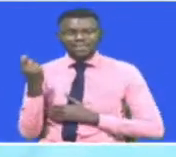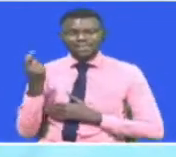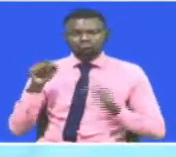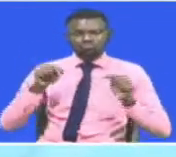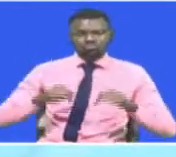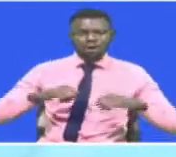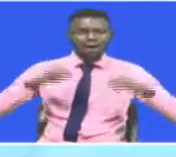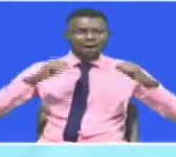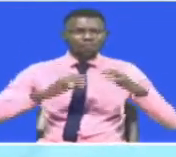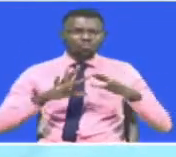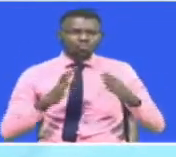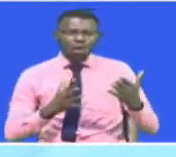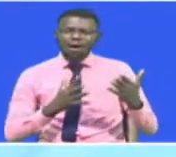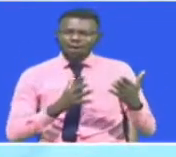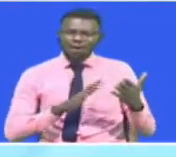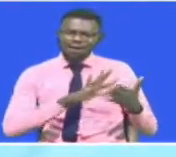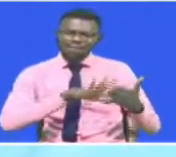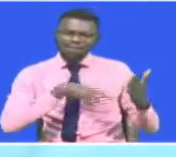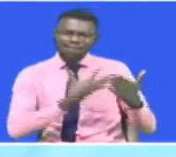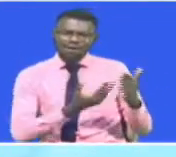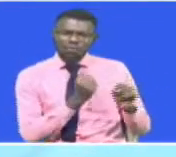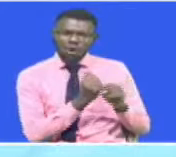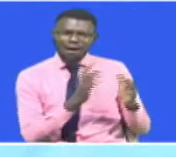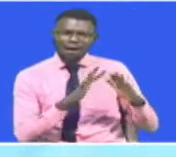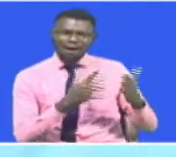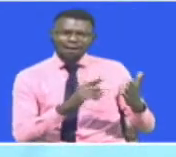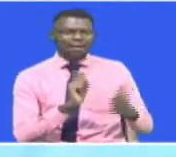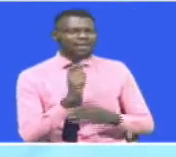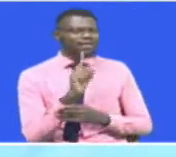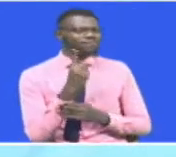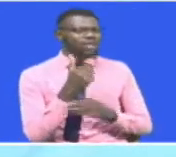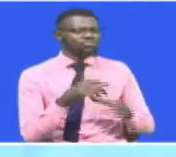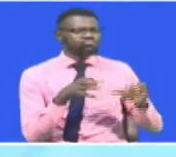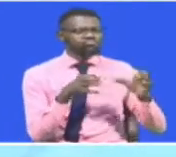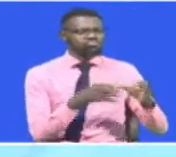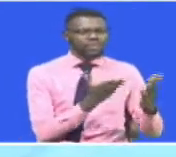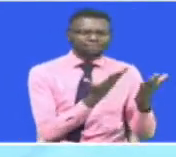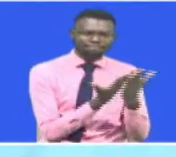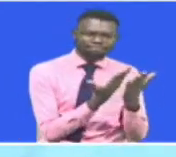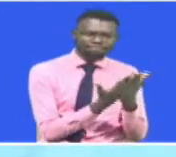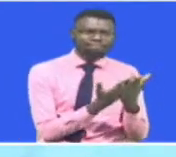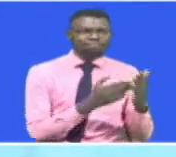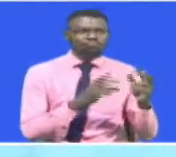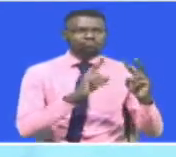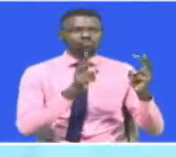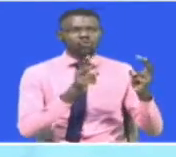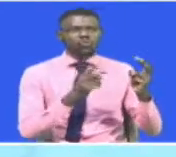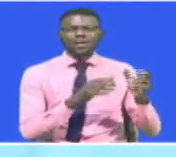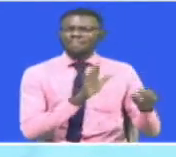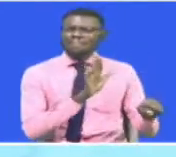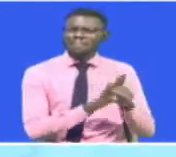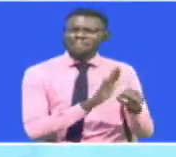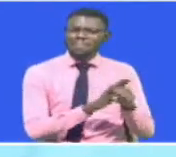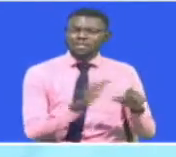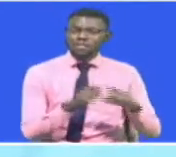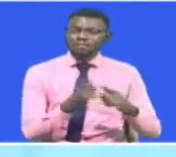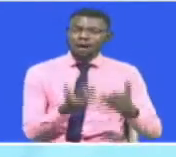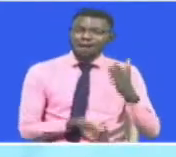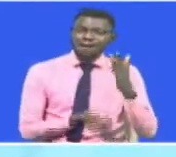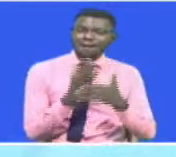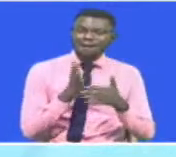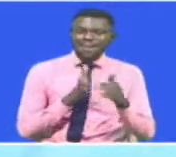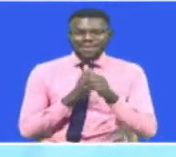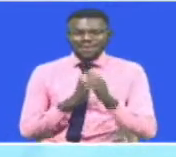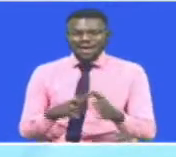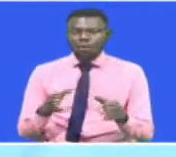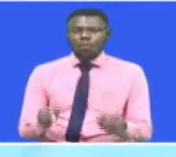on the framework agreement with the Kenya Kwanza, proposing more issues of discussion on the table, including the creation of the office of the leader of official